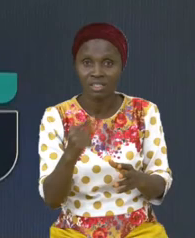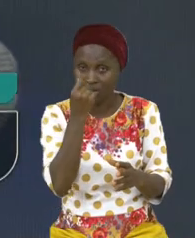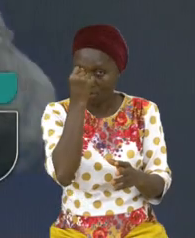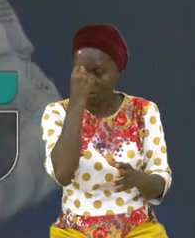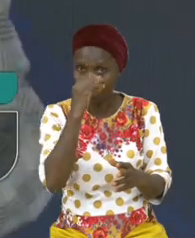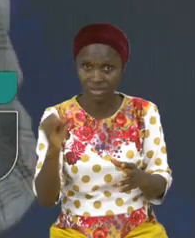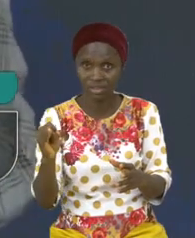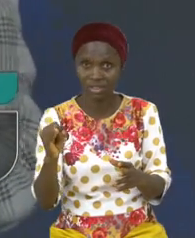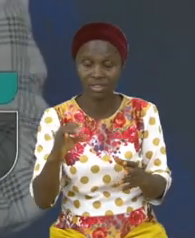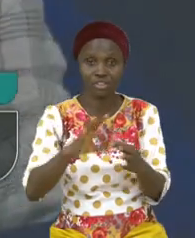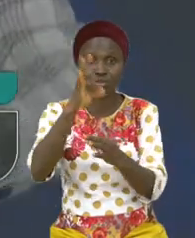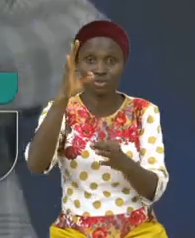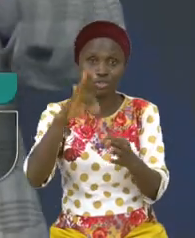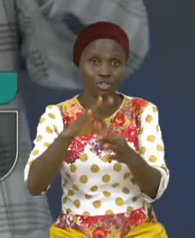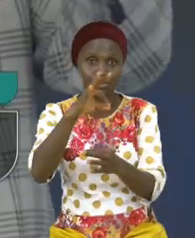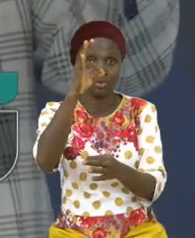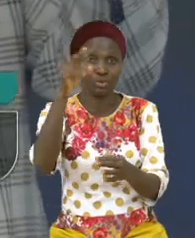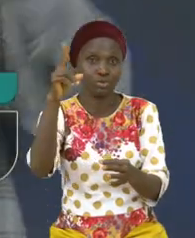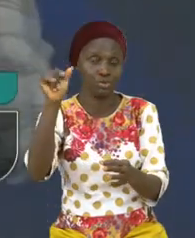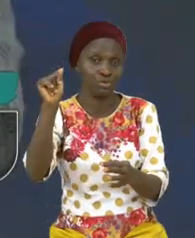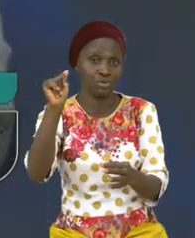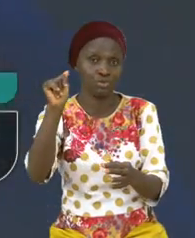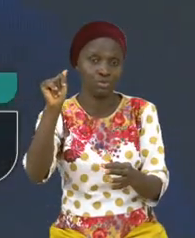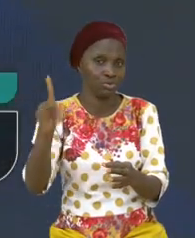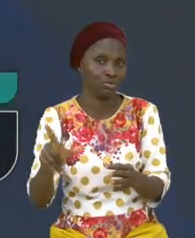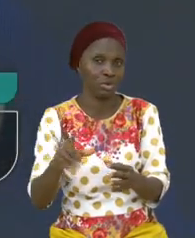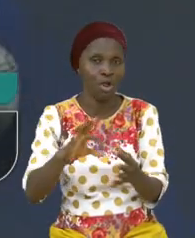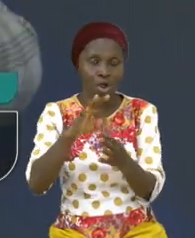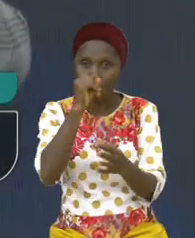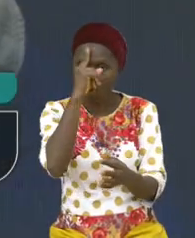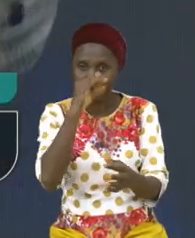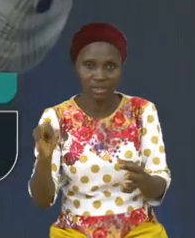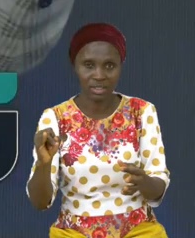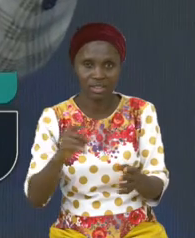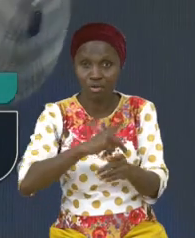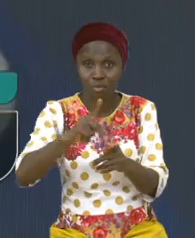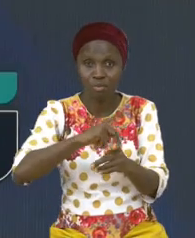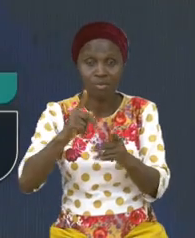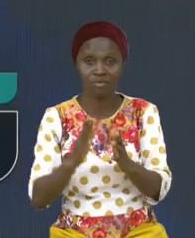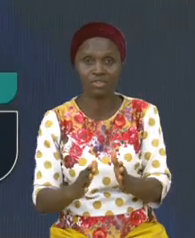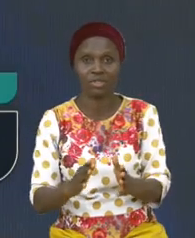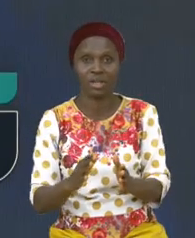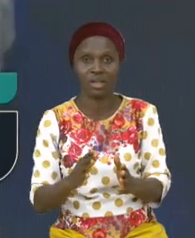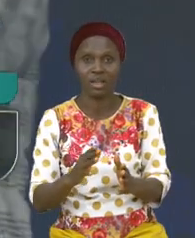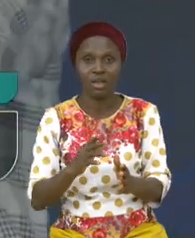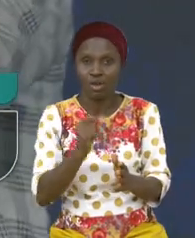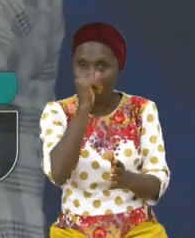understanding spiritual. Understanding professional. Understanding in